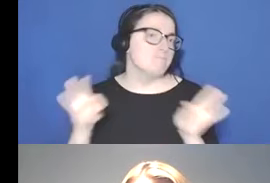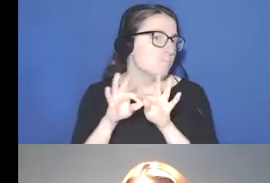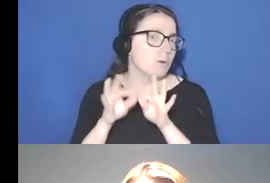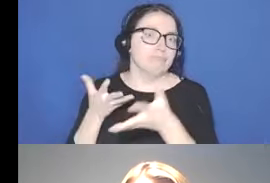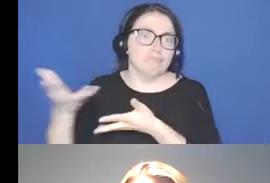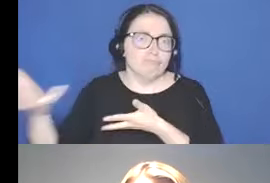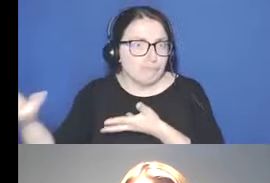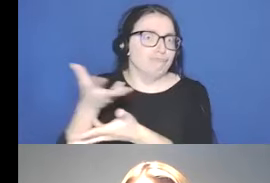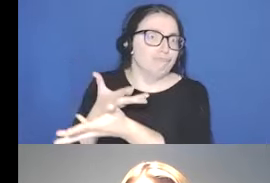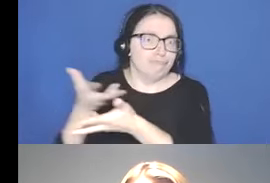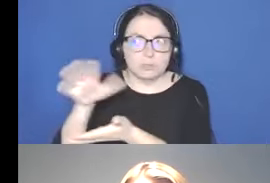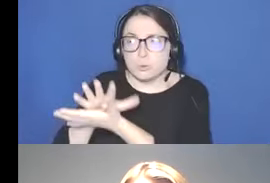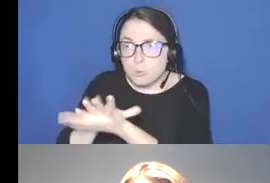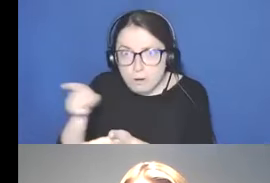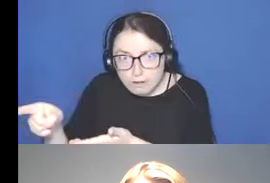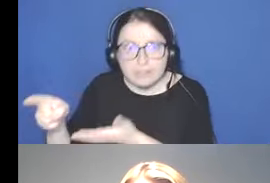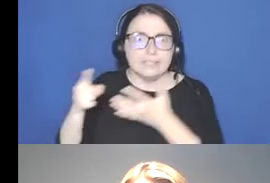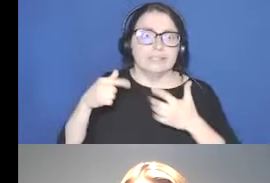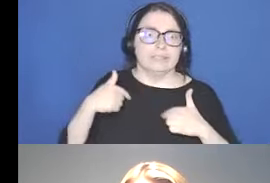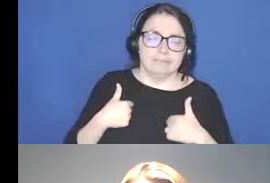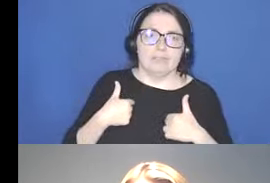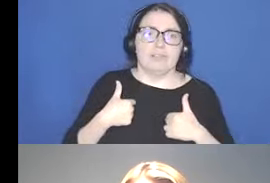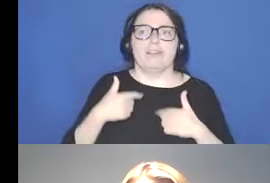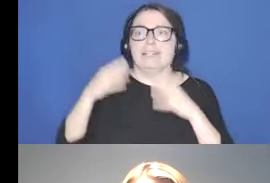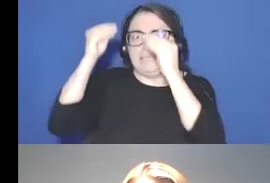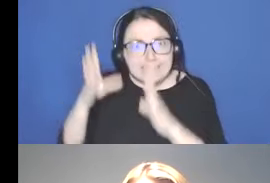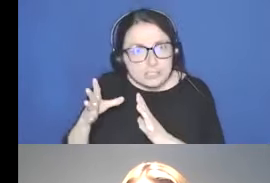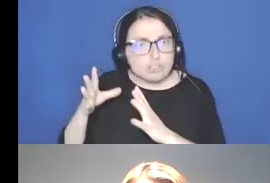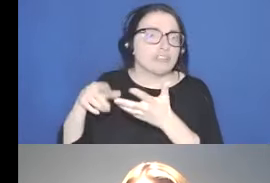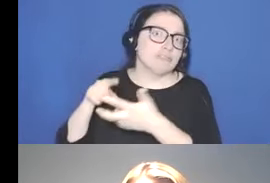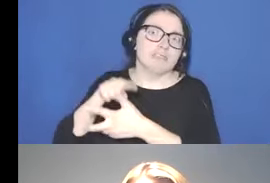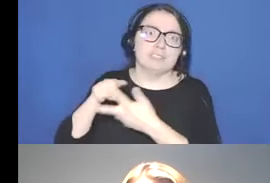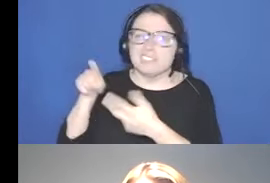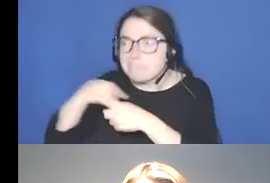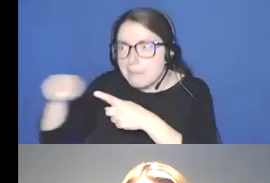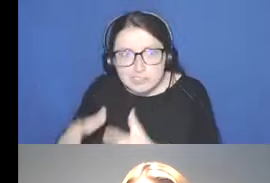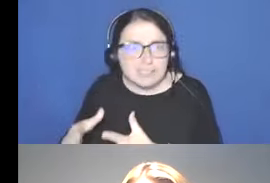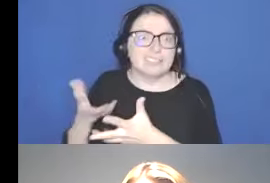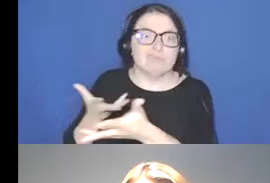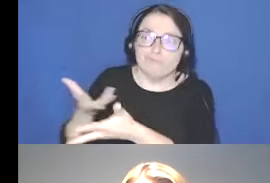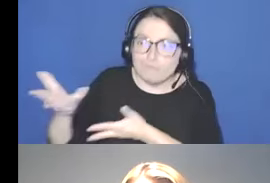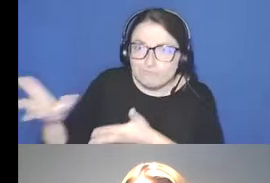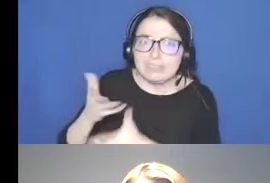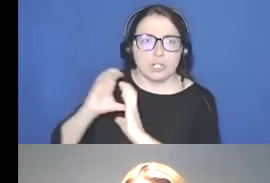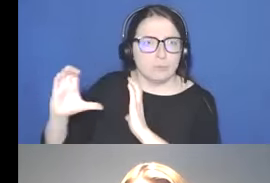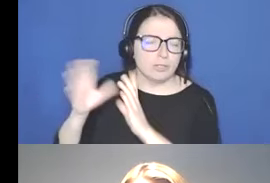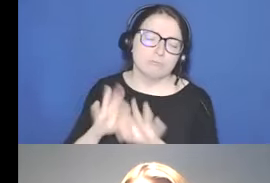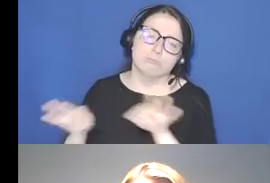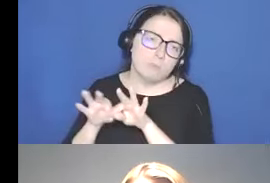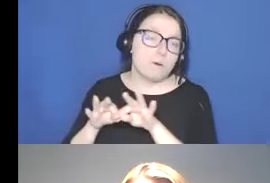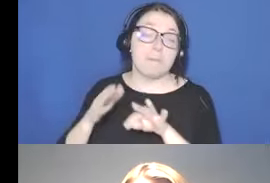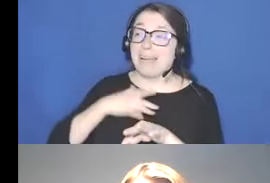sure that you're communicating with the teachers or with the specialists in school as to what kind of things that your kid